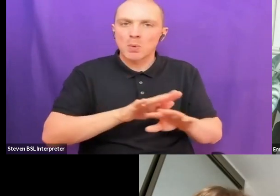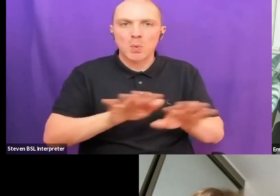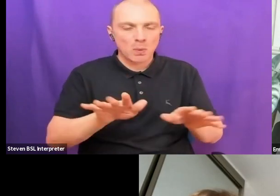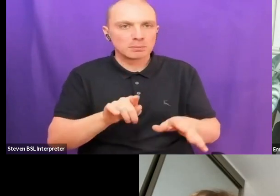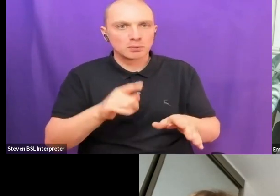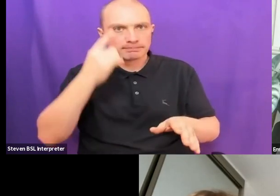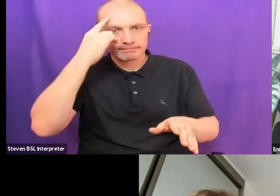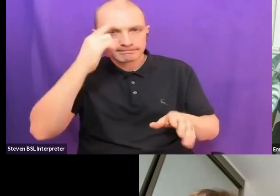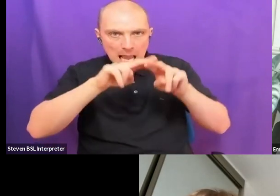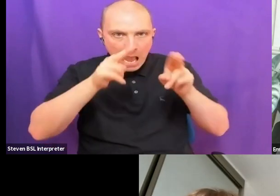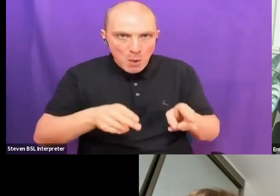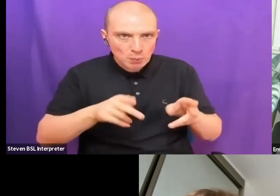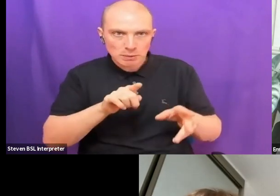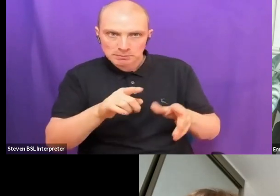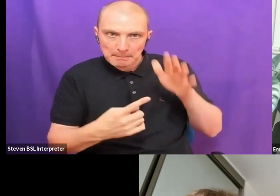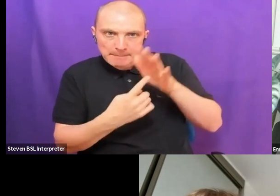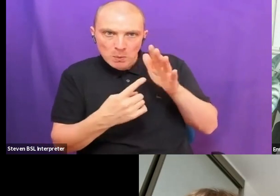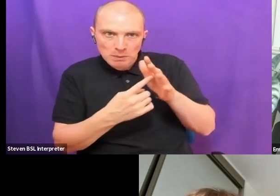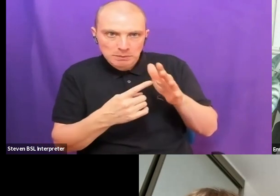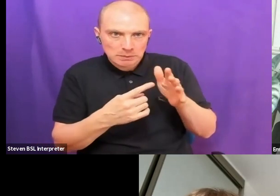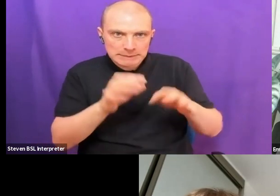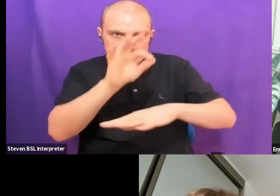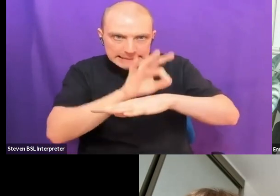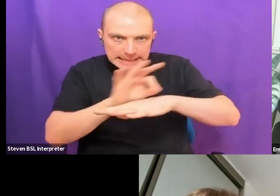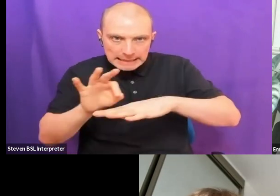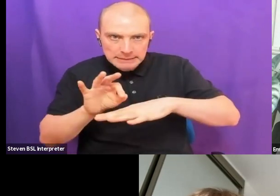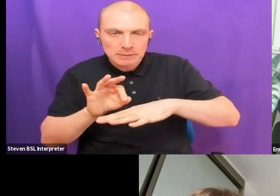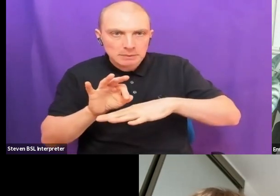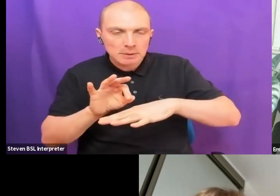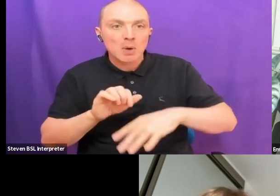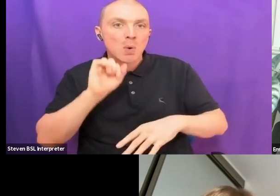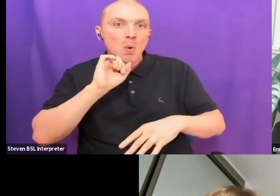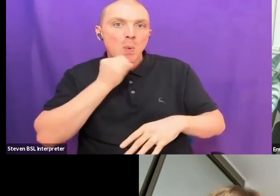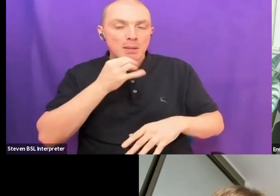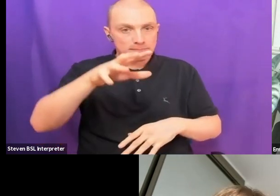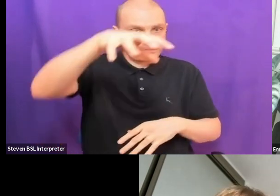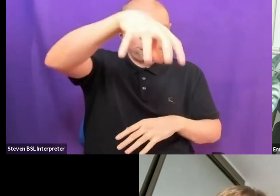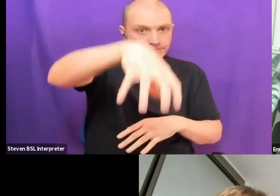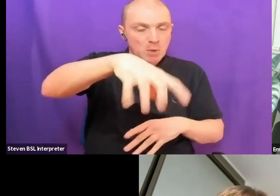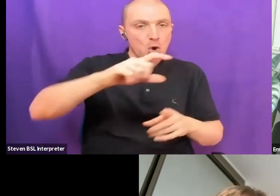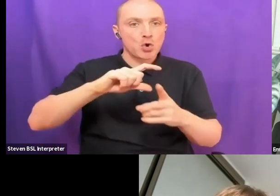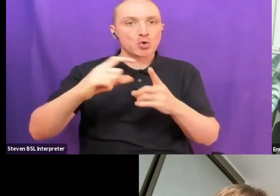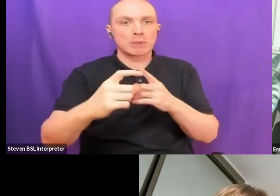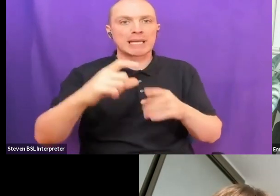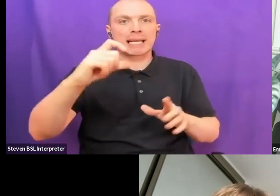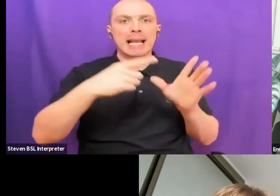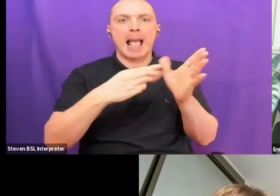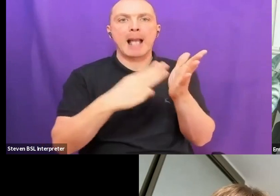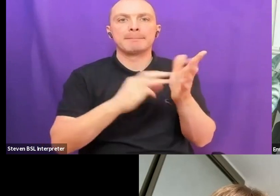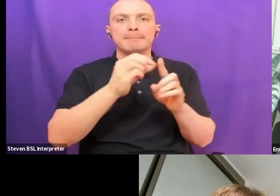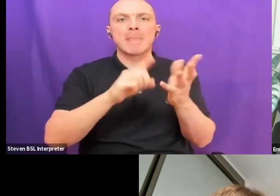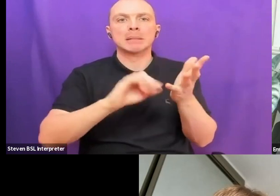be a significant community campus, which has got both a replacement for